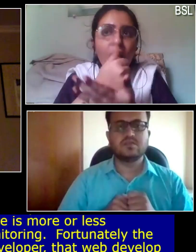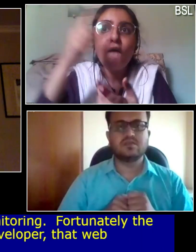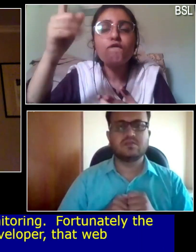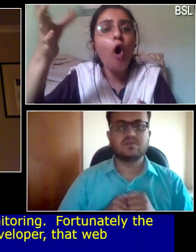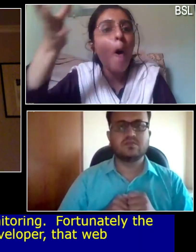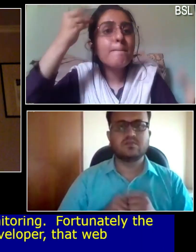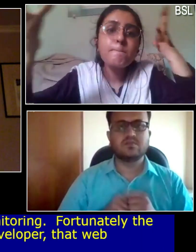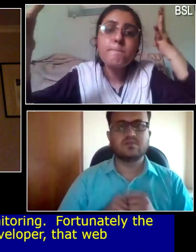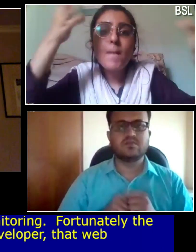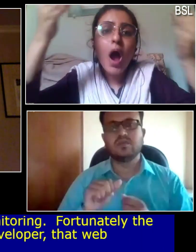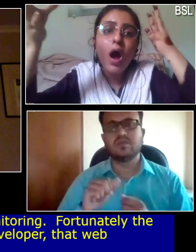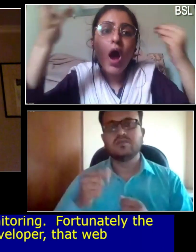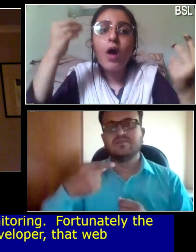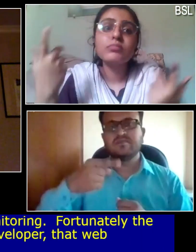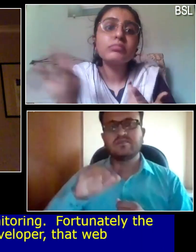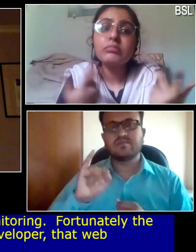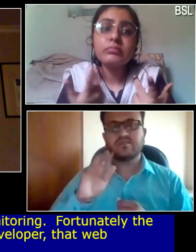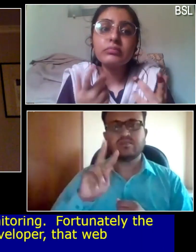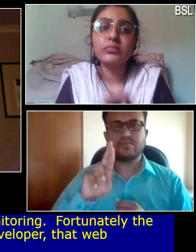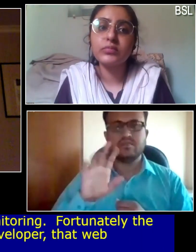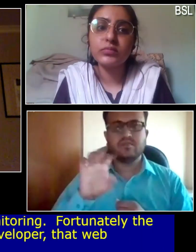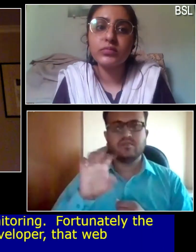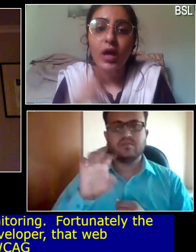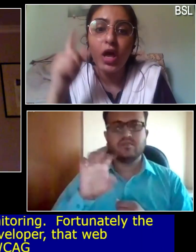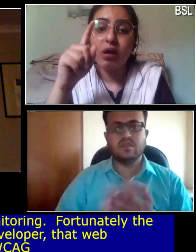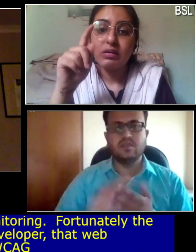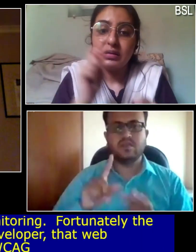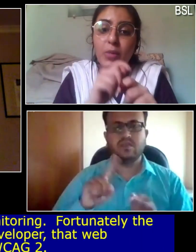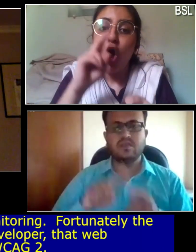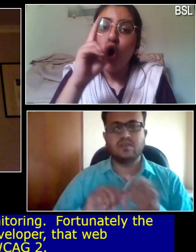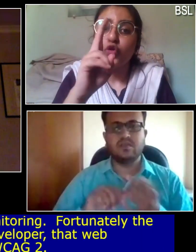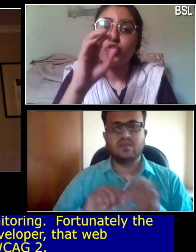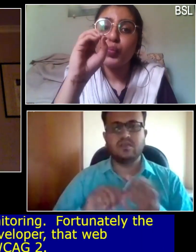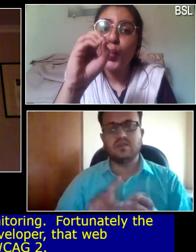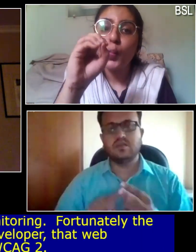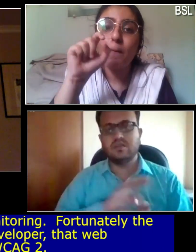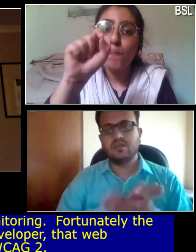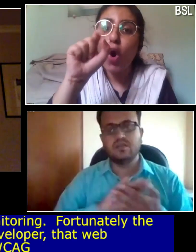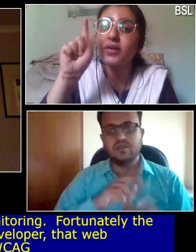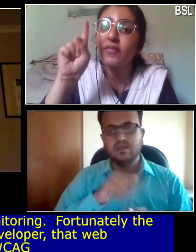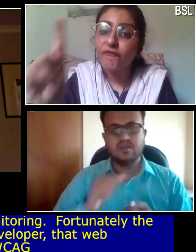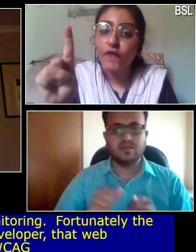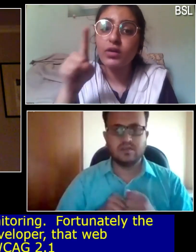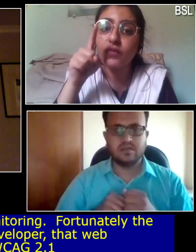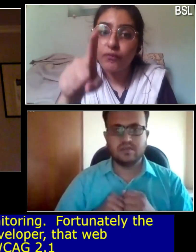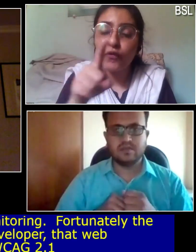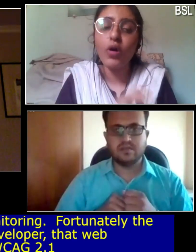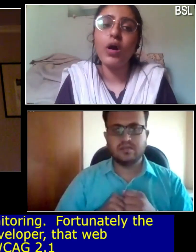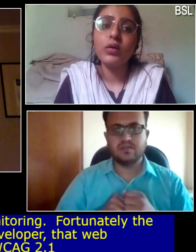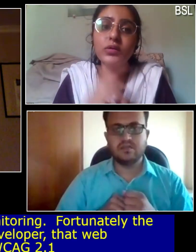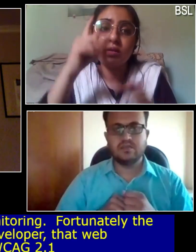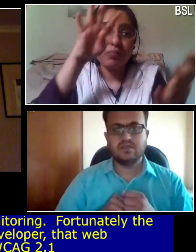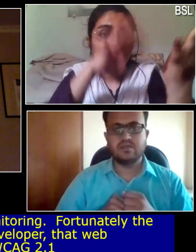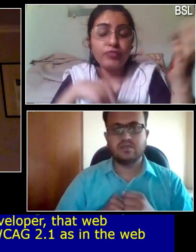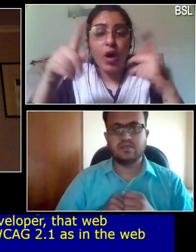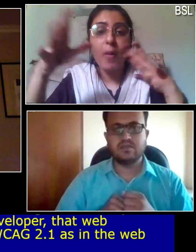with WCAG 2.1, as in the Web Content Accessibility Guidelines version